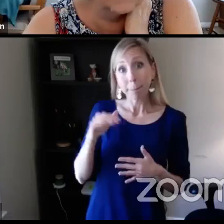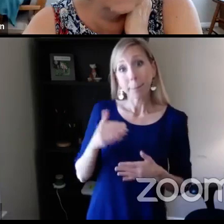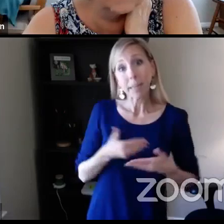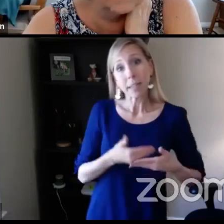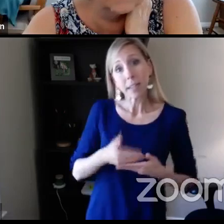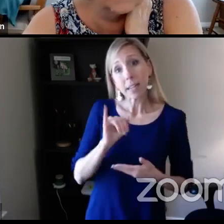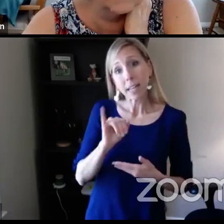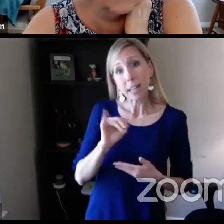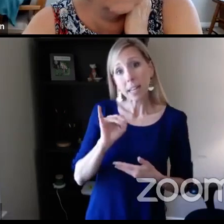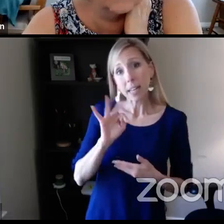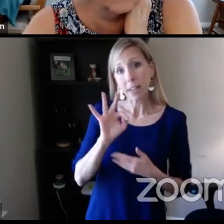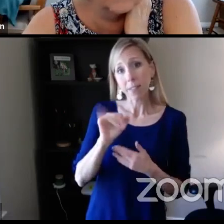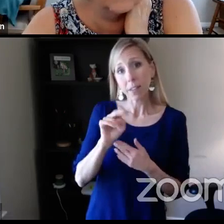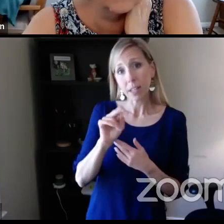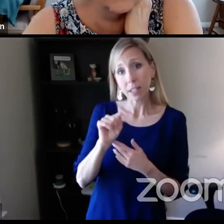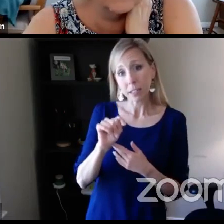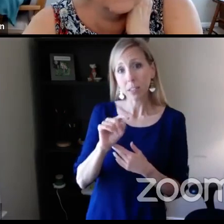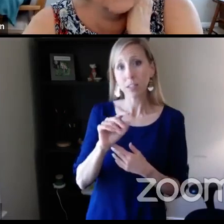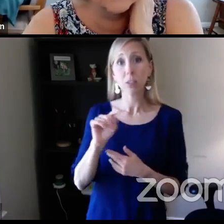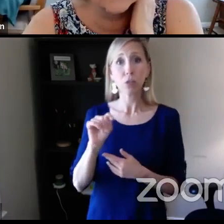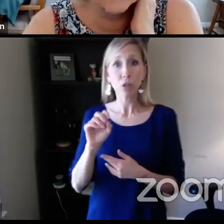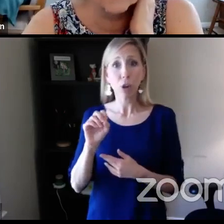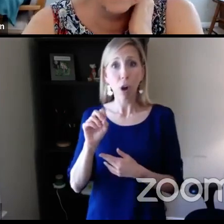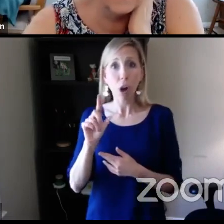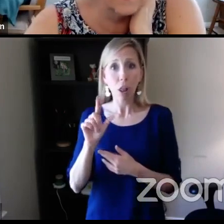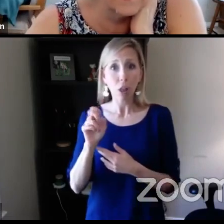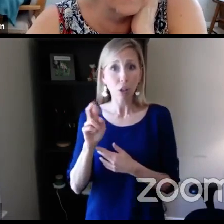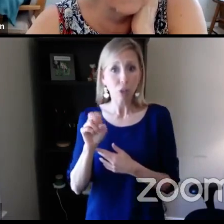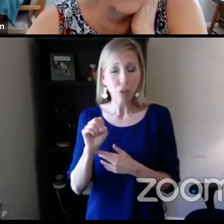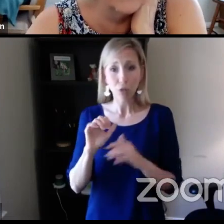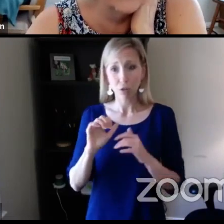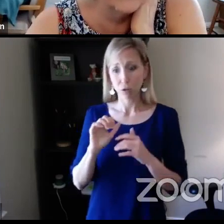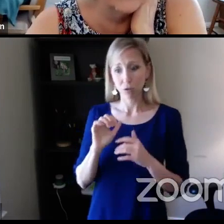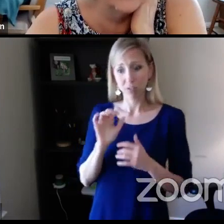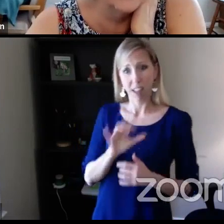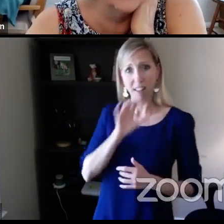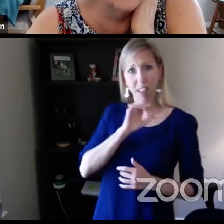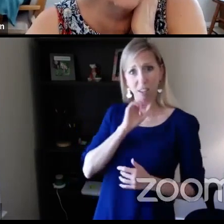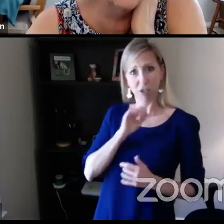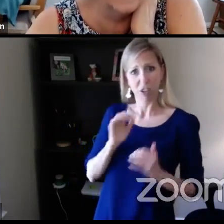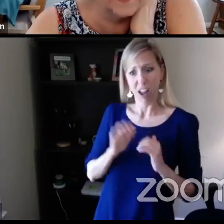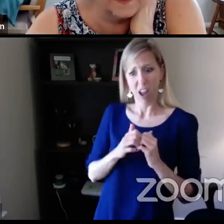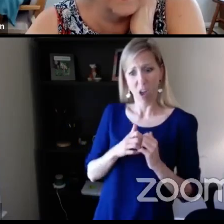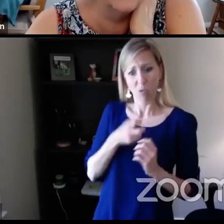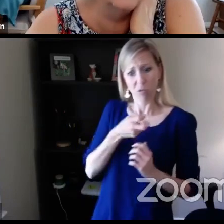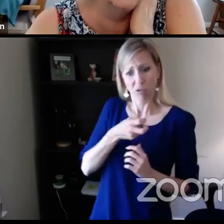And school age. So how to transition your child into